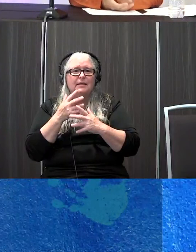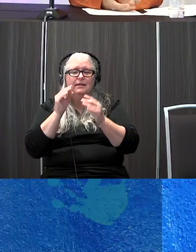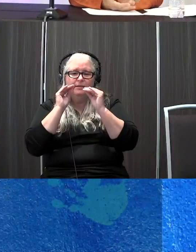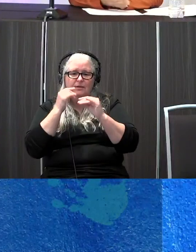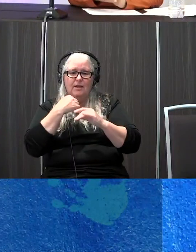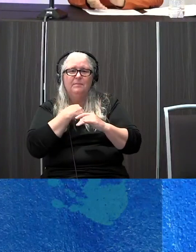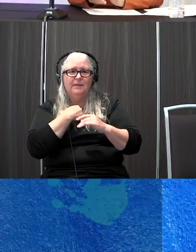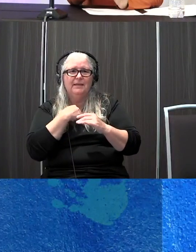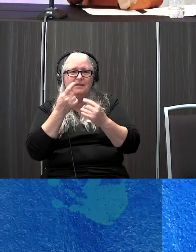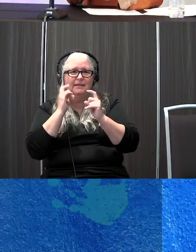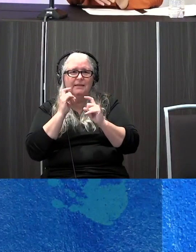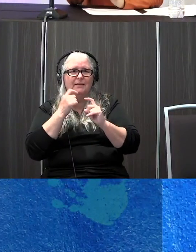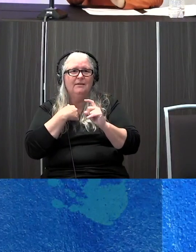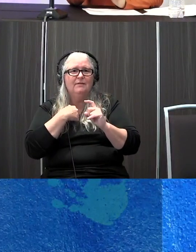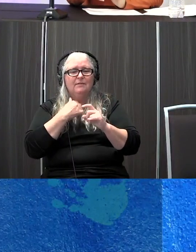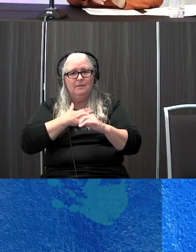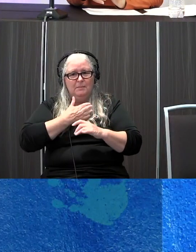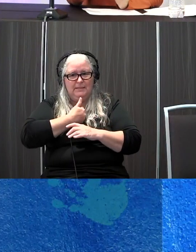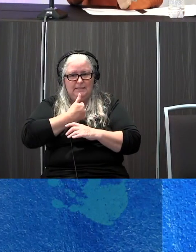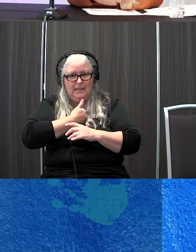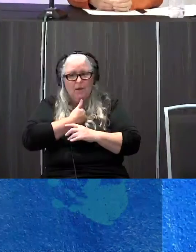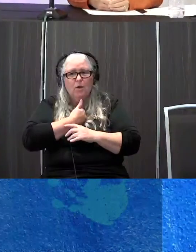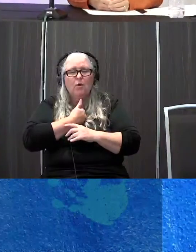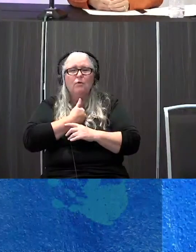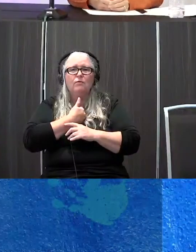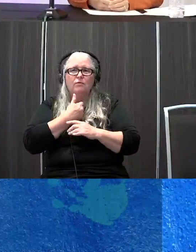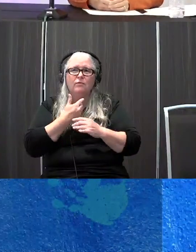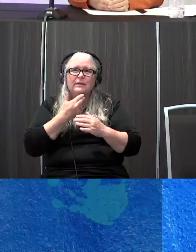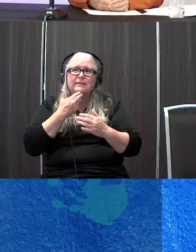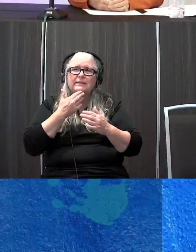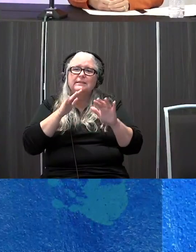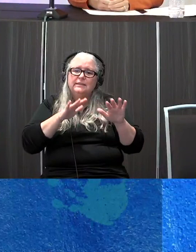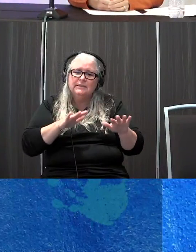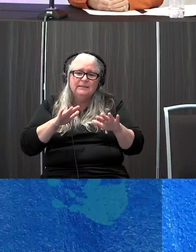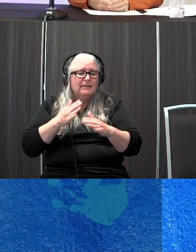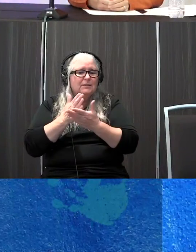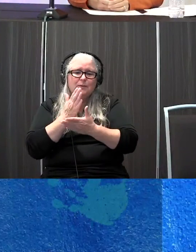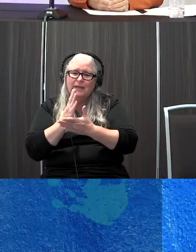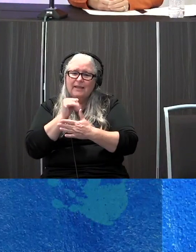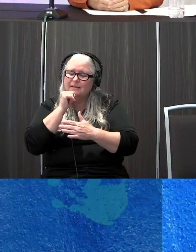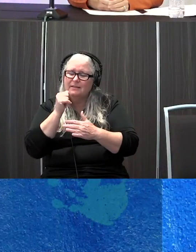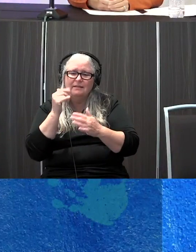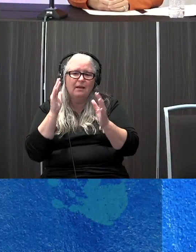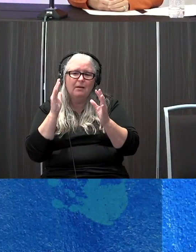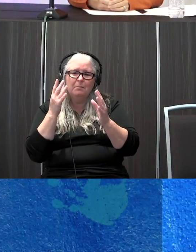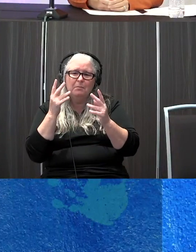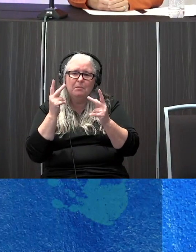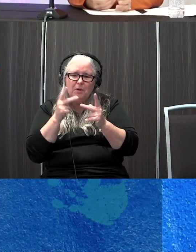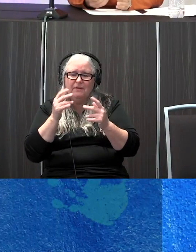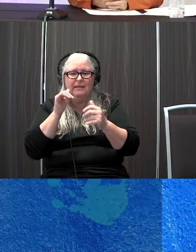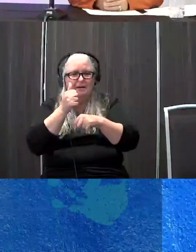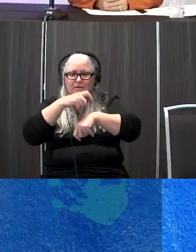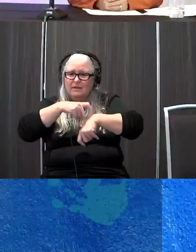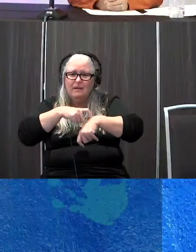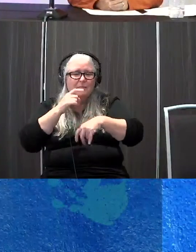myself grace, that it's okay, that it's not going to be perfect every time and that it is hard. And so